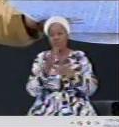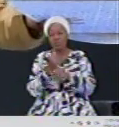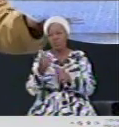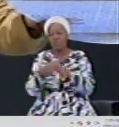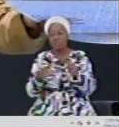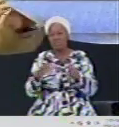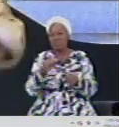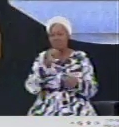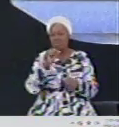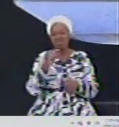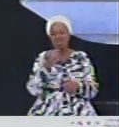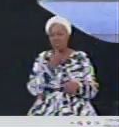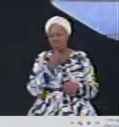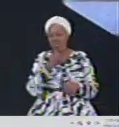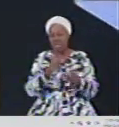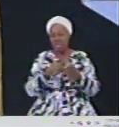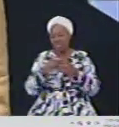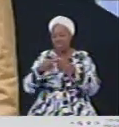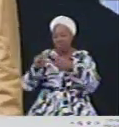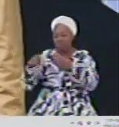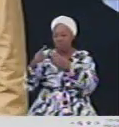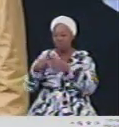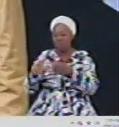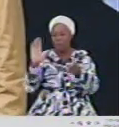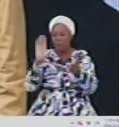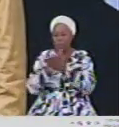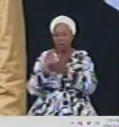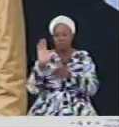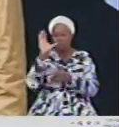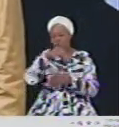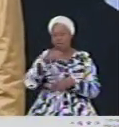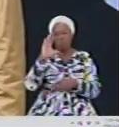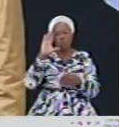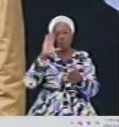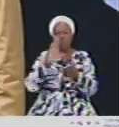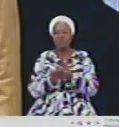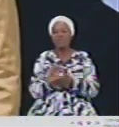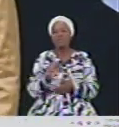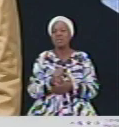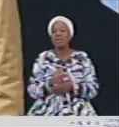and went to marry strange wives